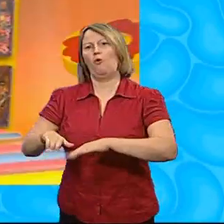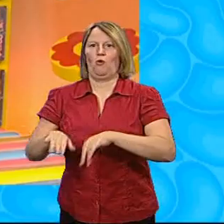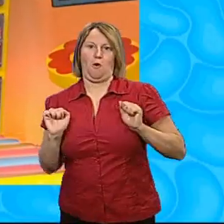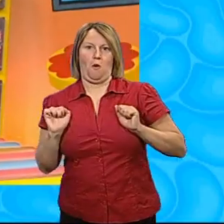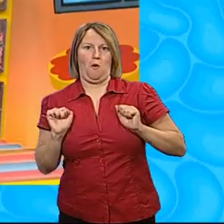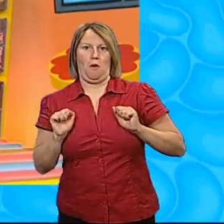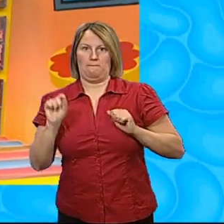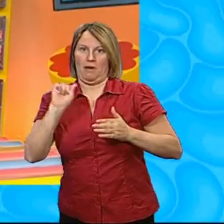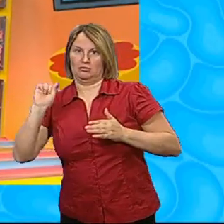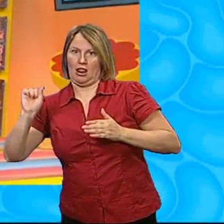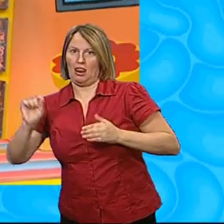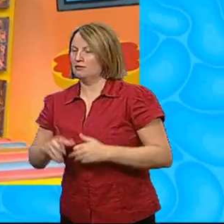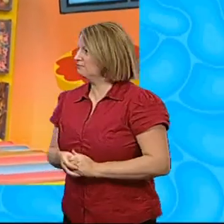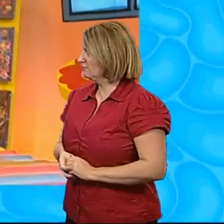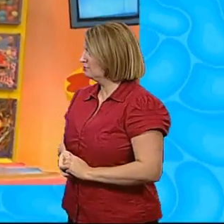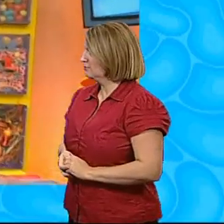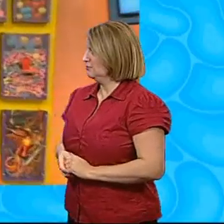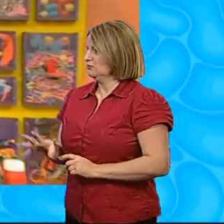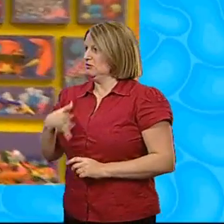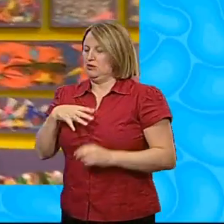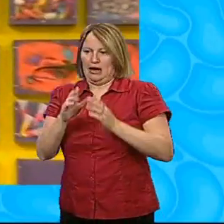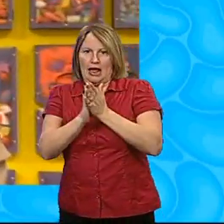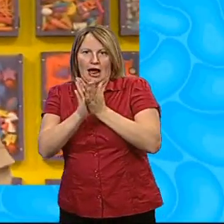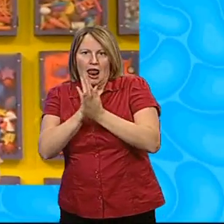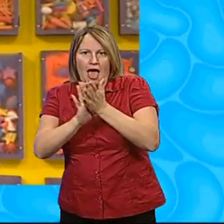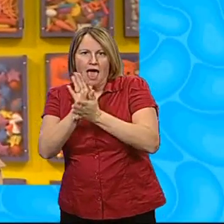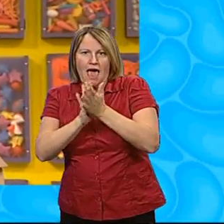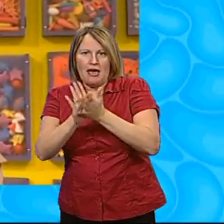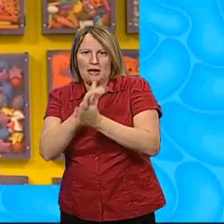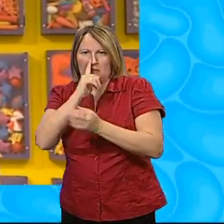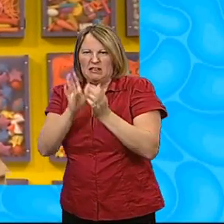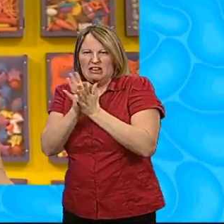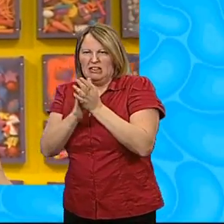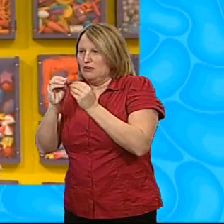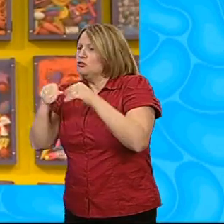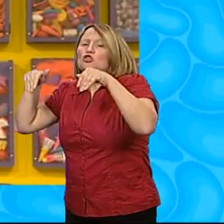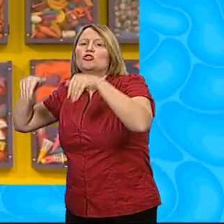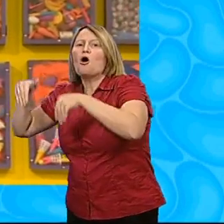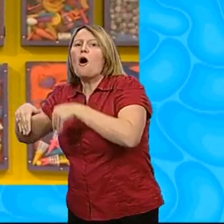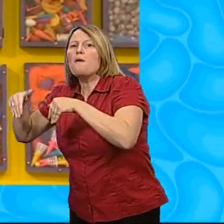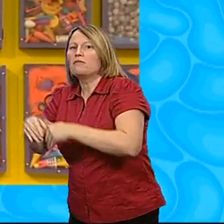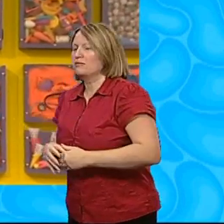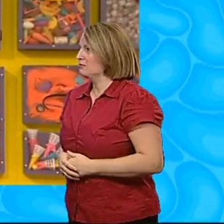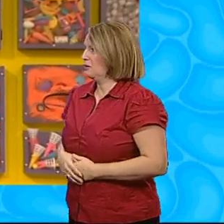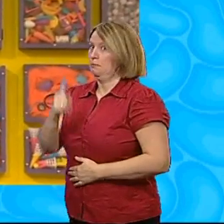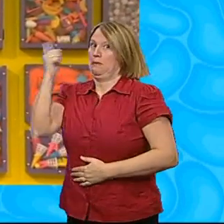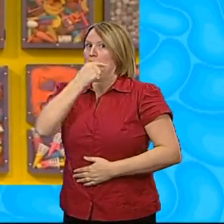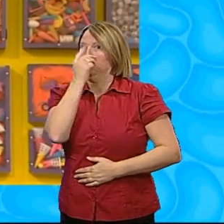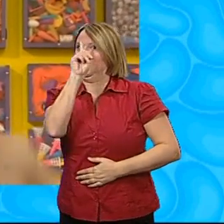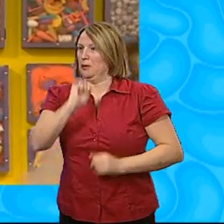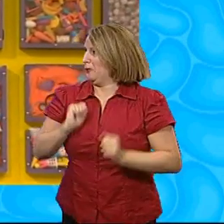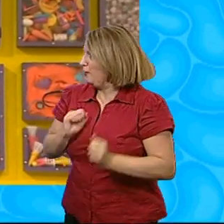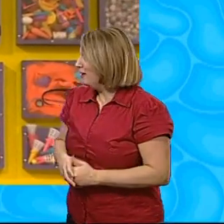and a pencil and some air-drying clay, which you can get from any arty and crafty shop. I'll be back in a